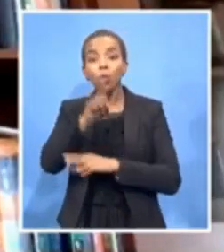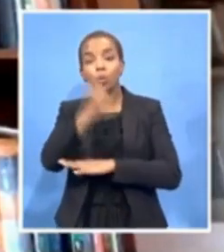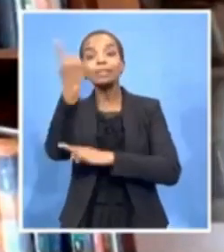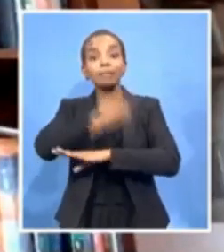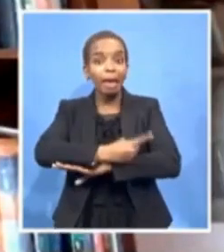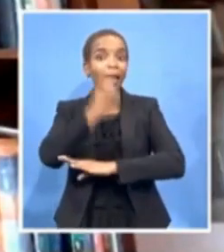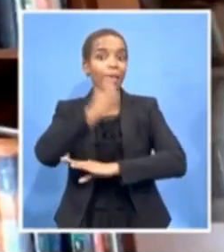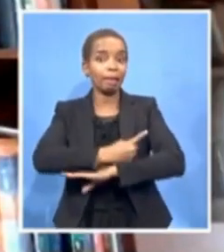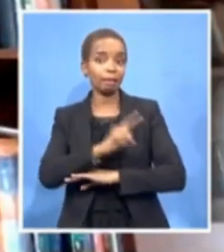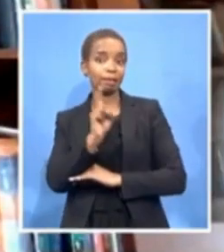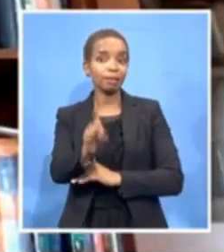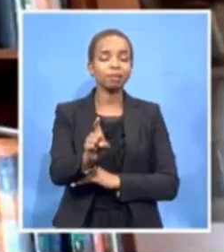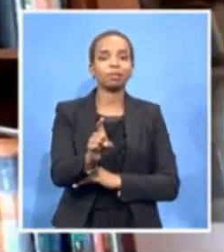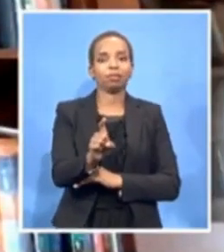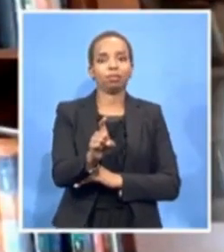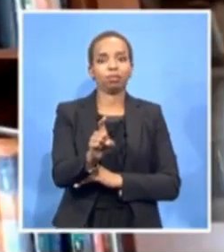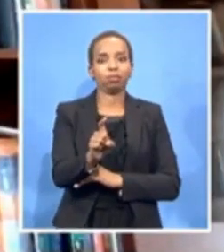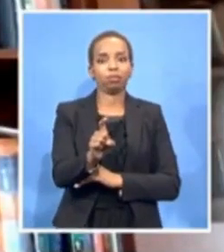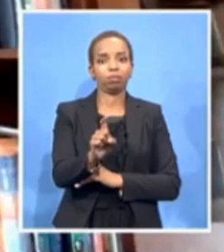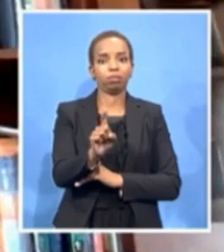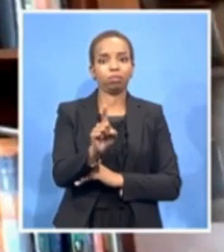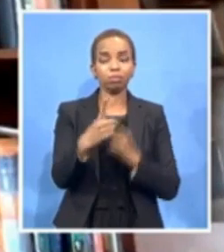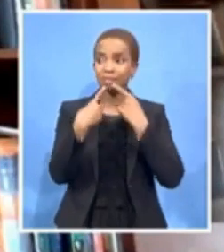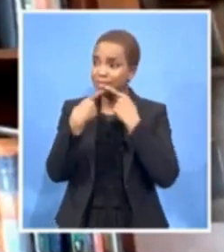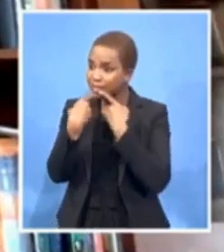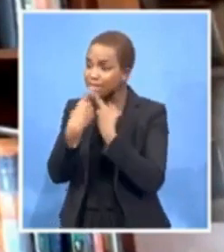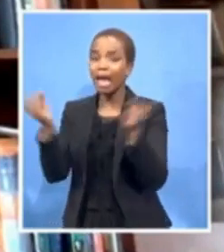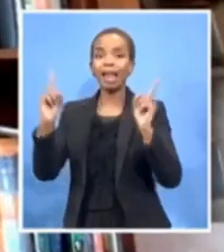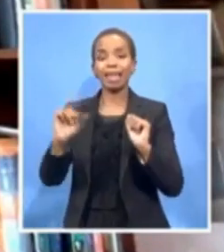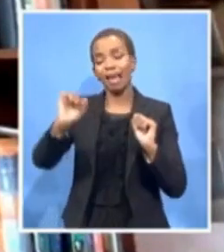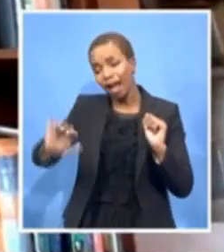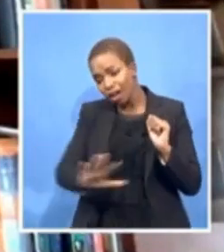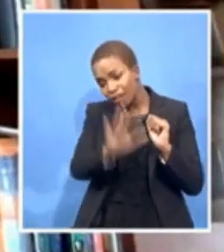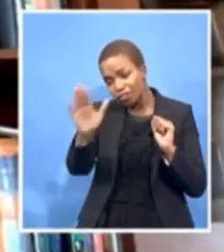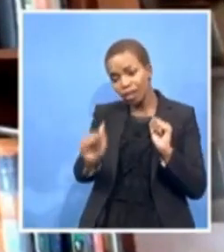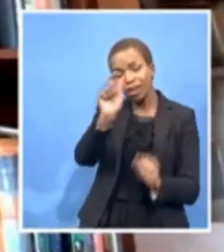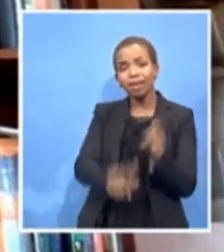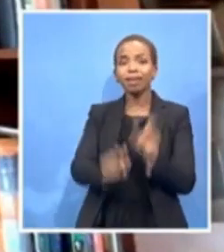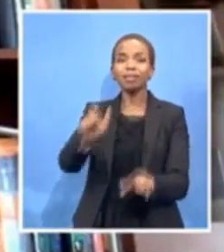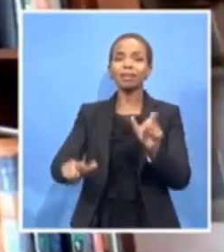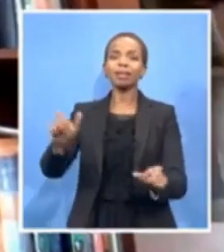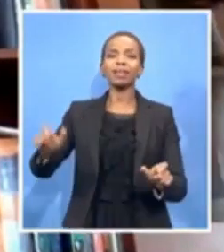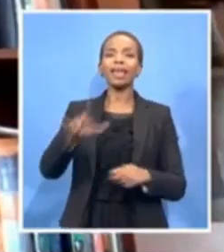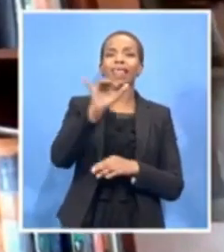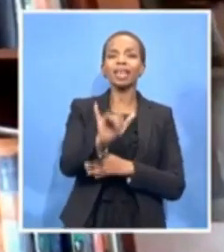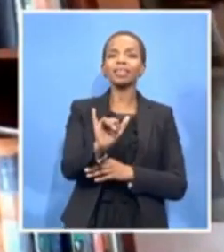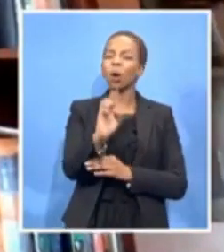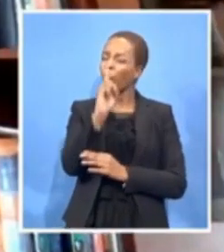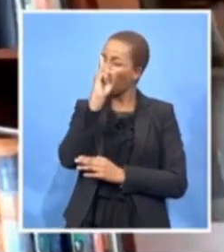are telling Africans that our only salvation lies in our